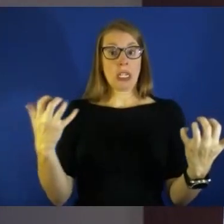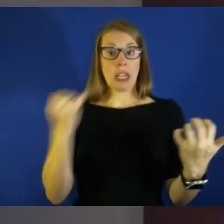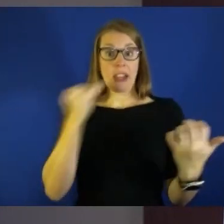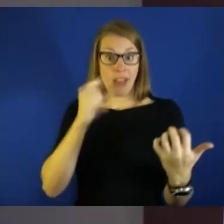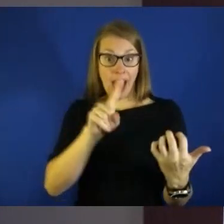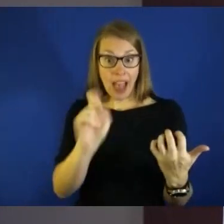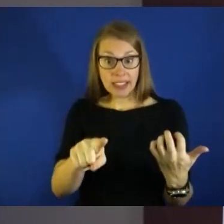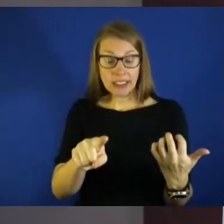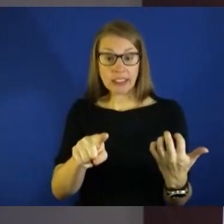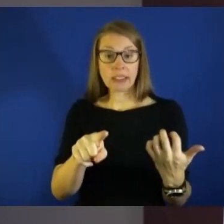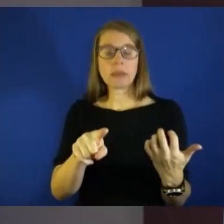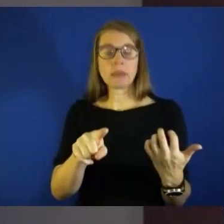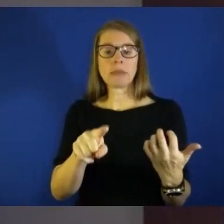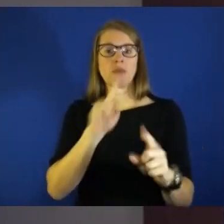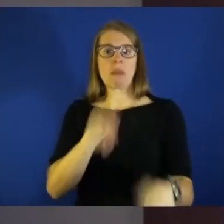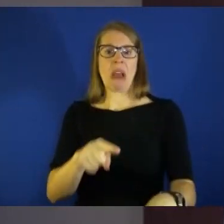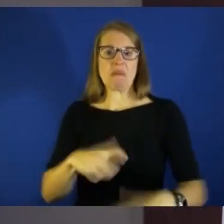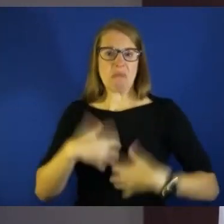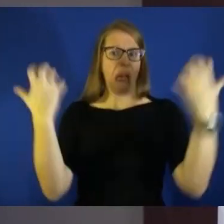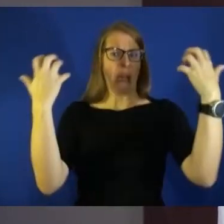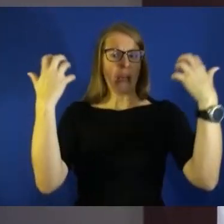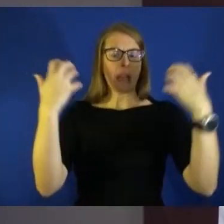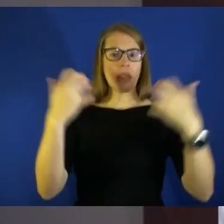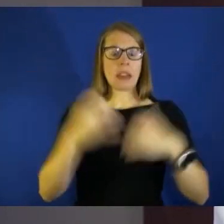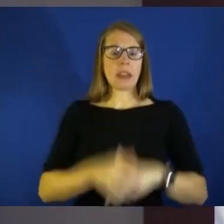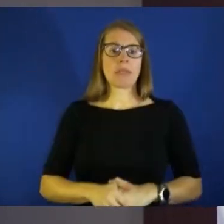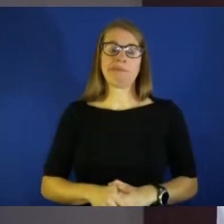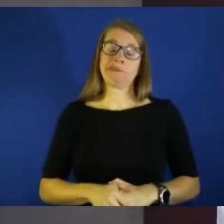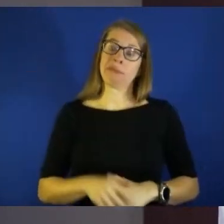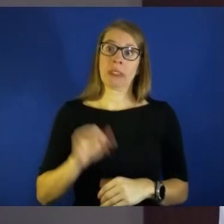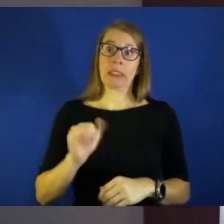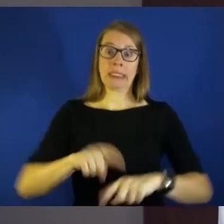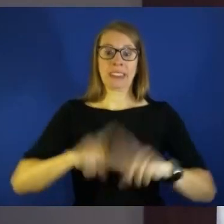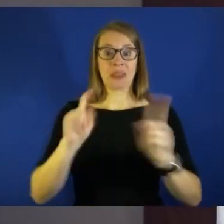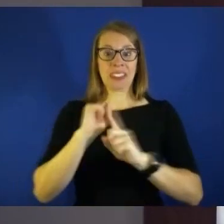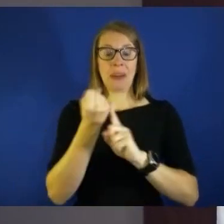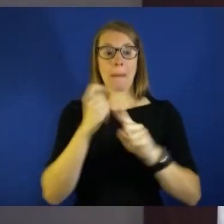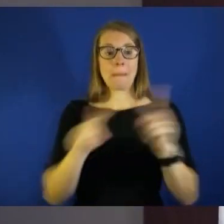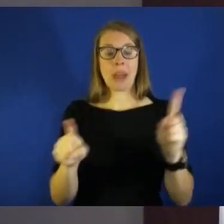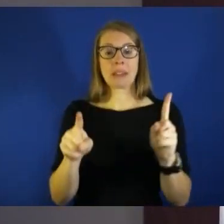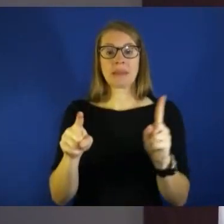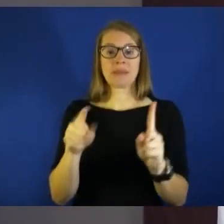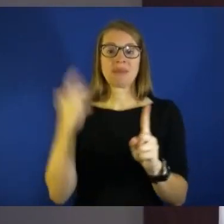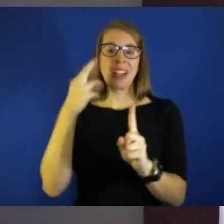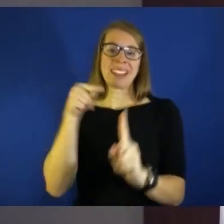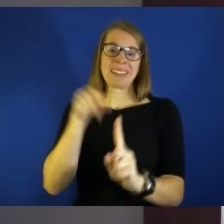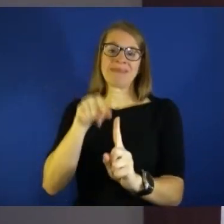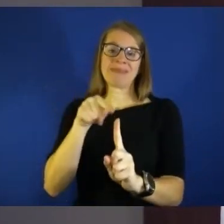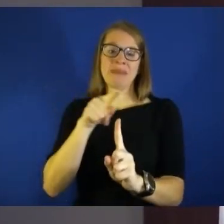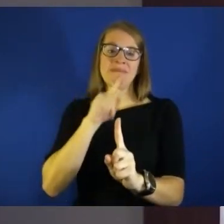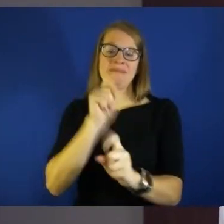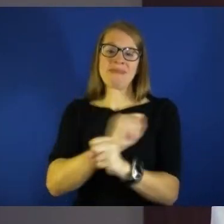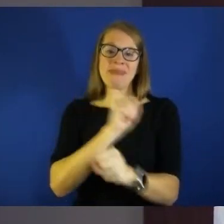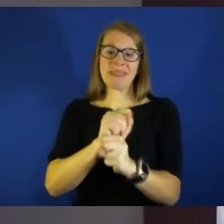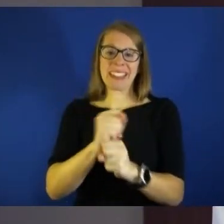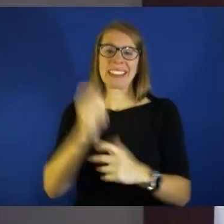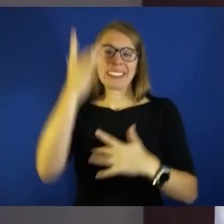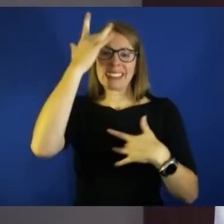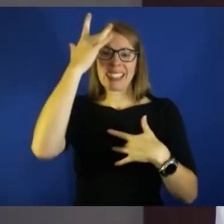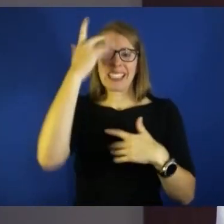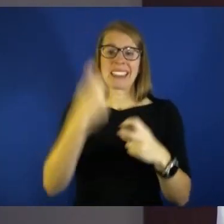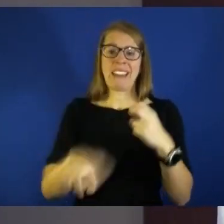But oftentimes it's just sort of a realization that they're really sick, and it's tough for them. It's a tough thing to sort of